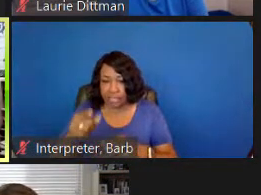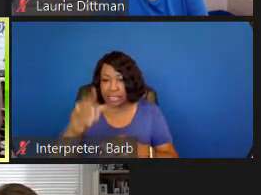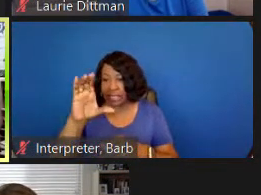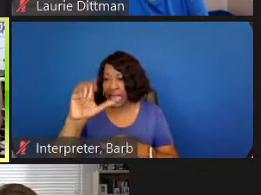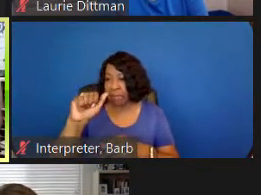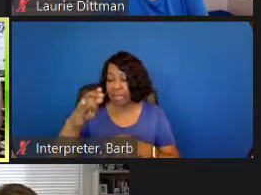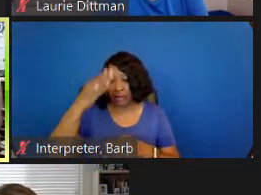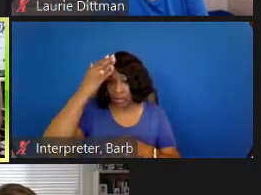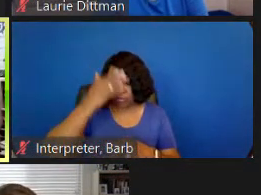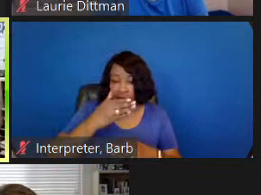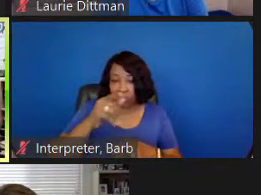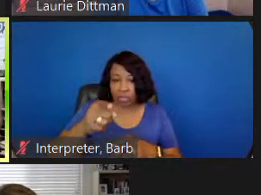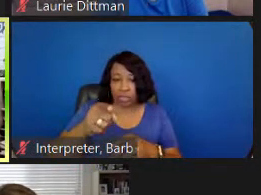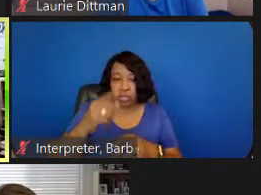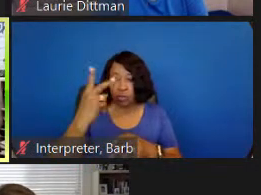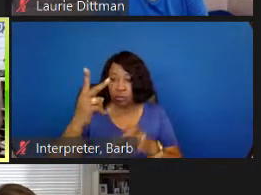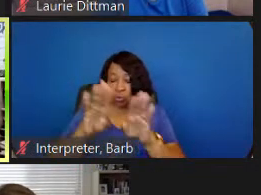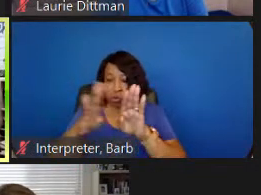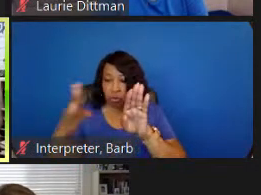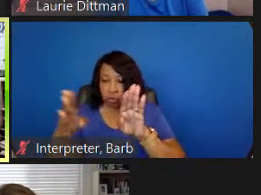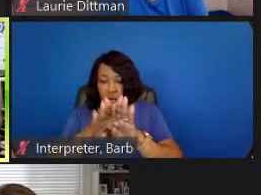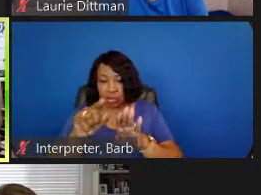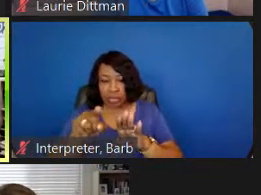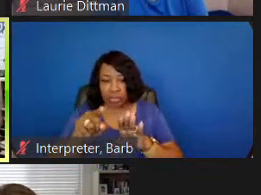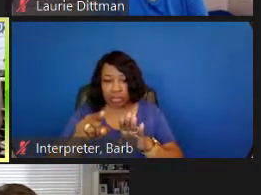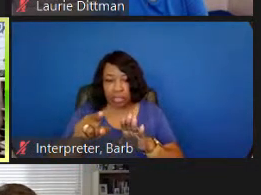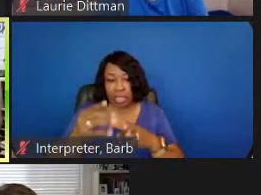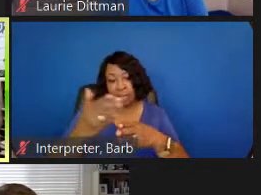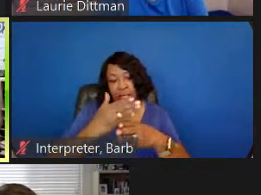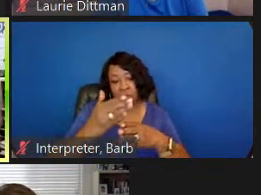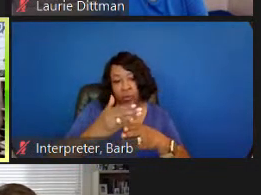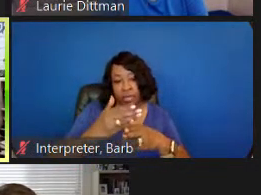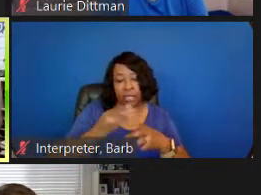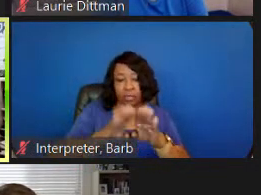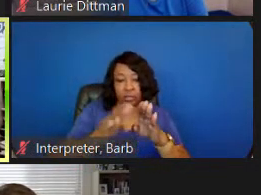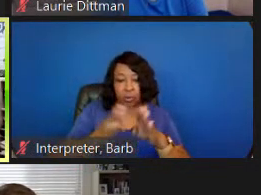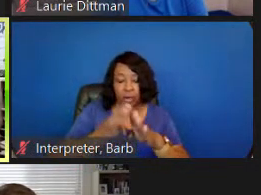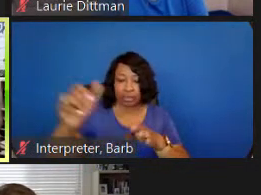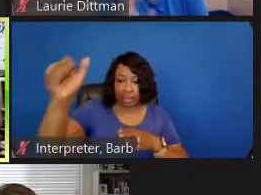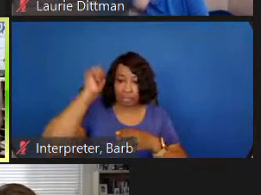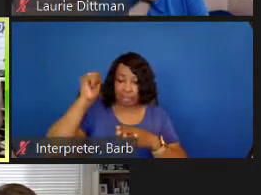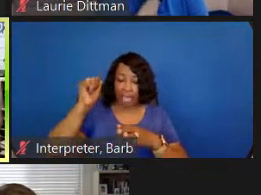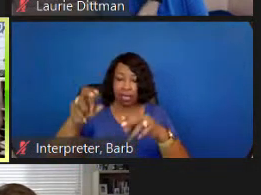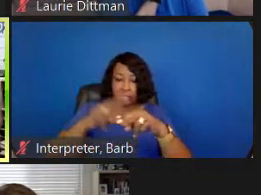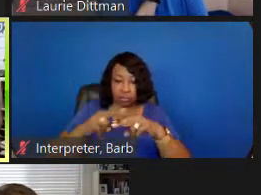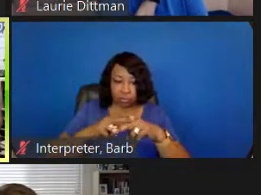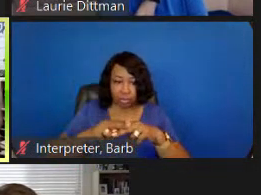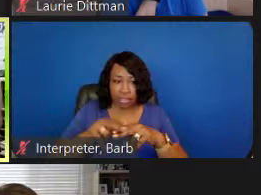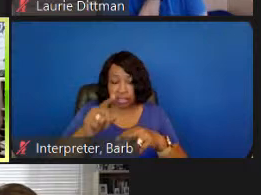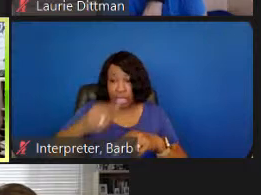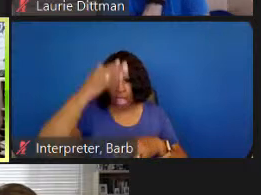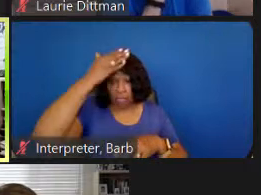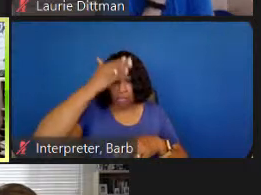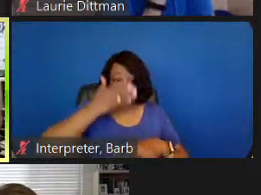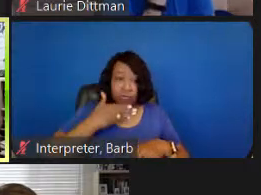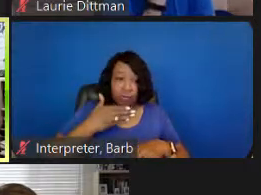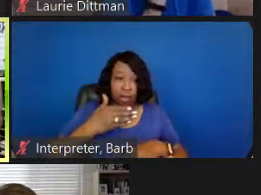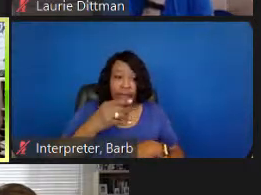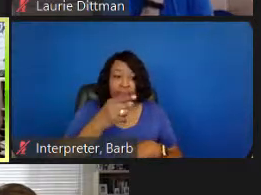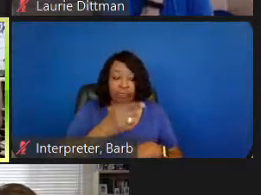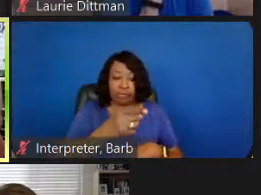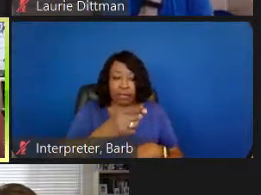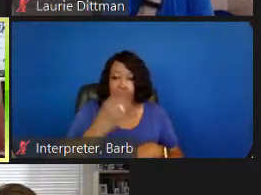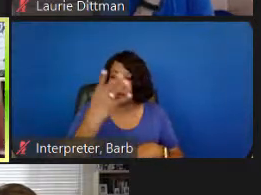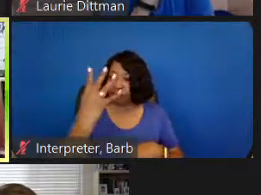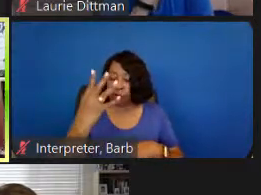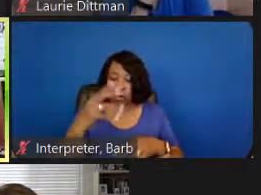between the doors, and the back of the train from the doors to the back of the train. So in the front, there's 4